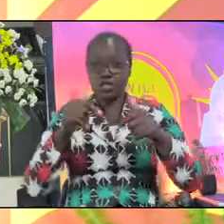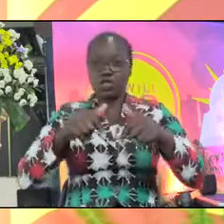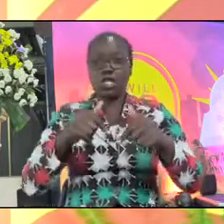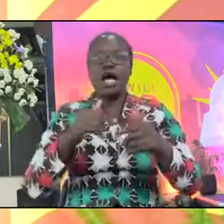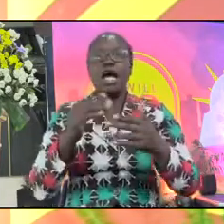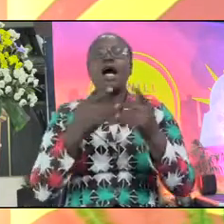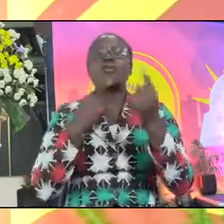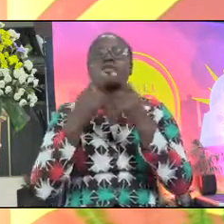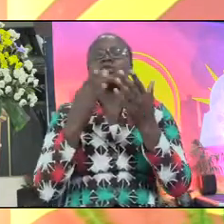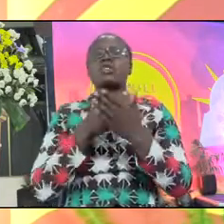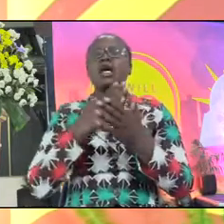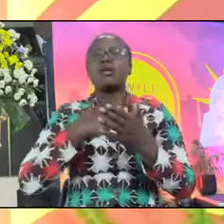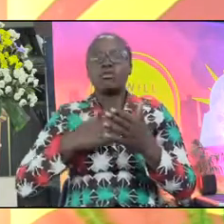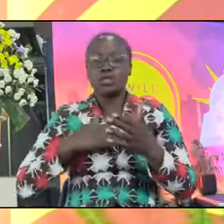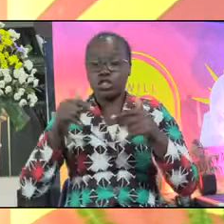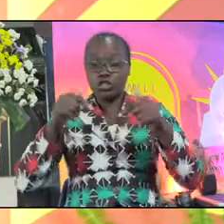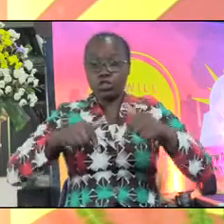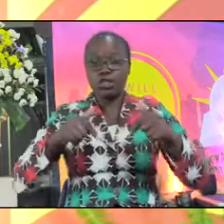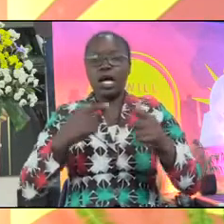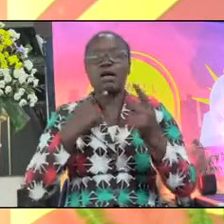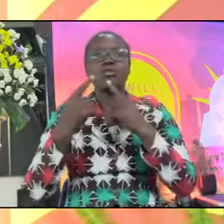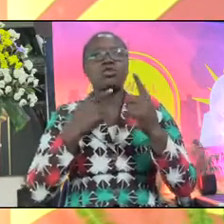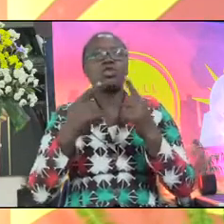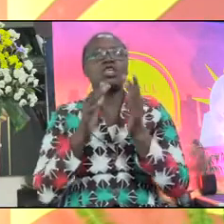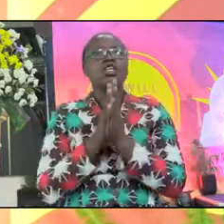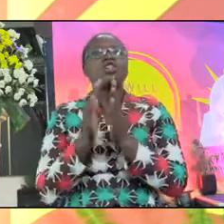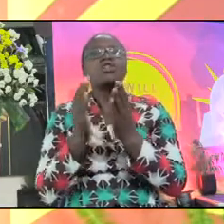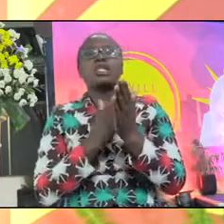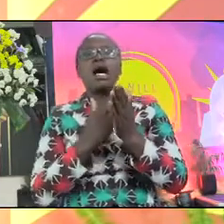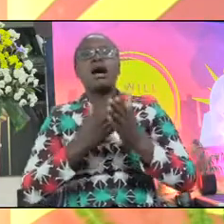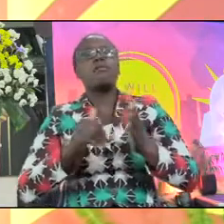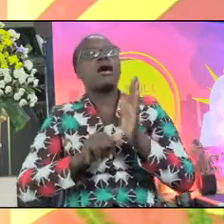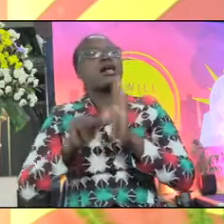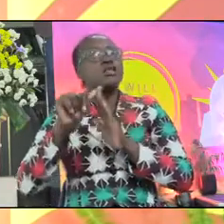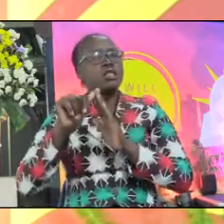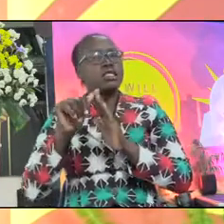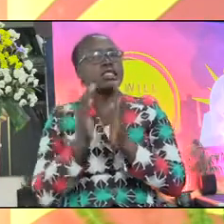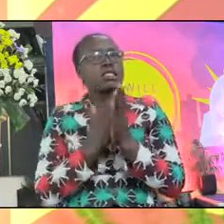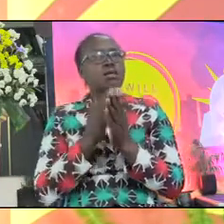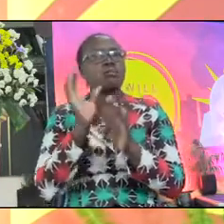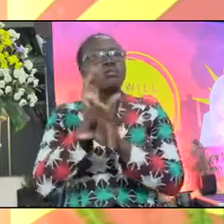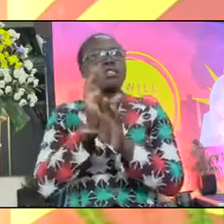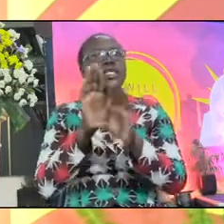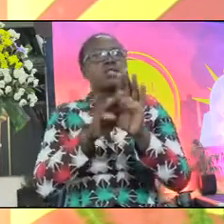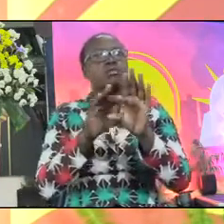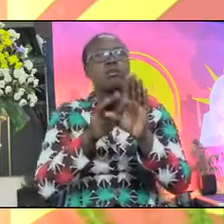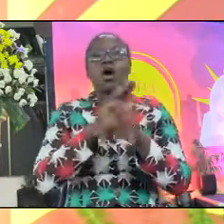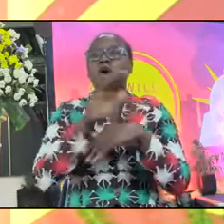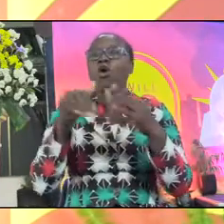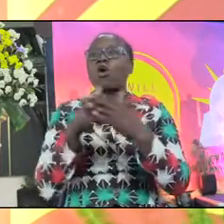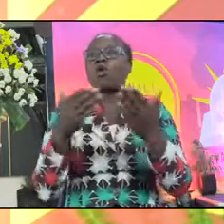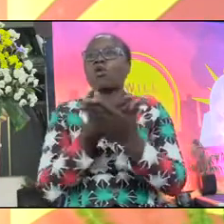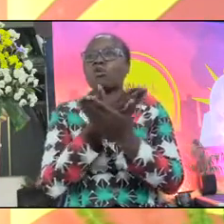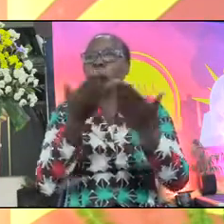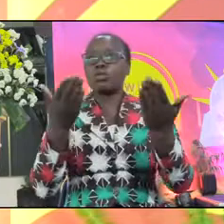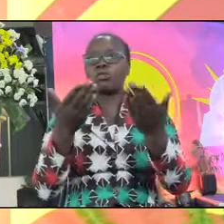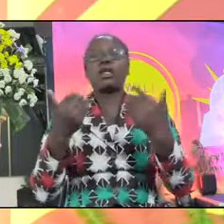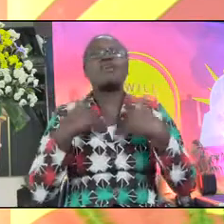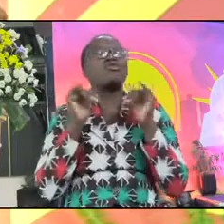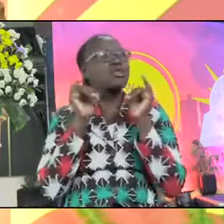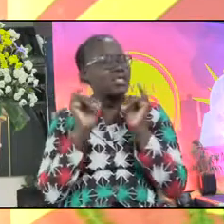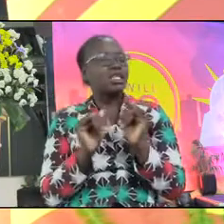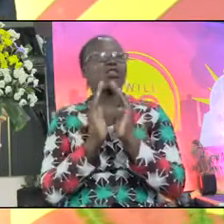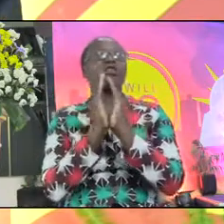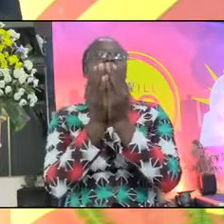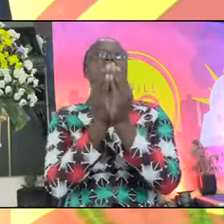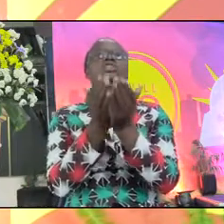talking to some wife here today. I'm talking to some adolescent. I'm talking to some church member. Everybody has to stay on